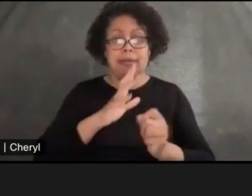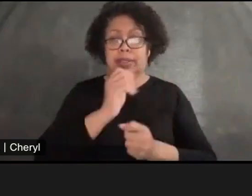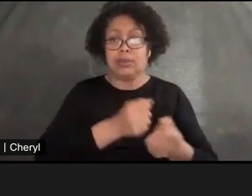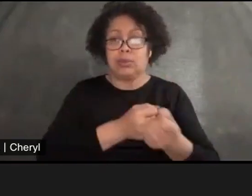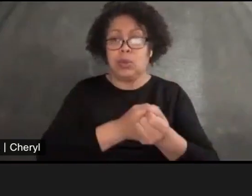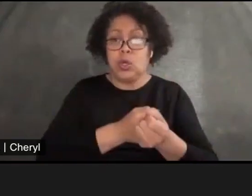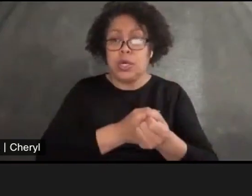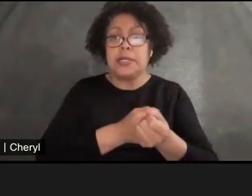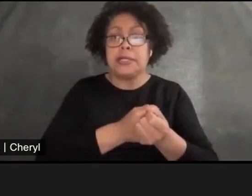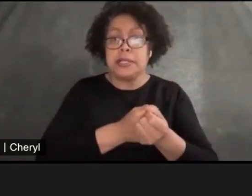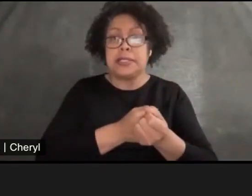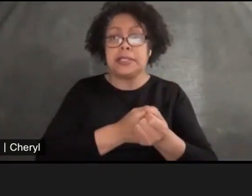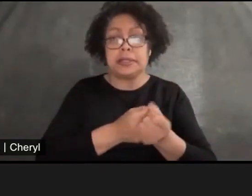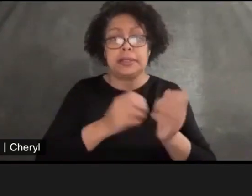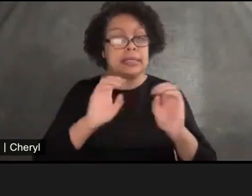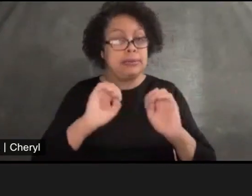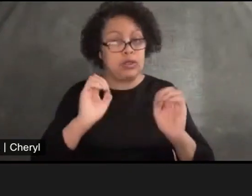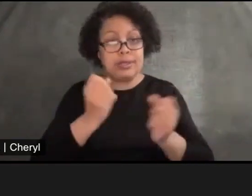Emergency safety planning,